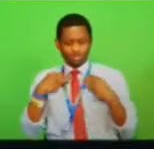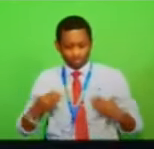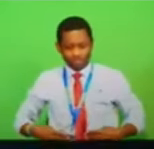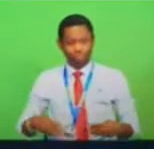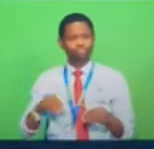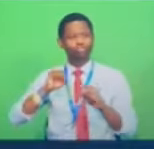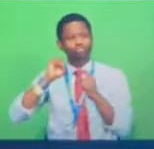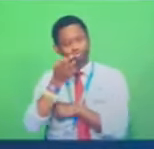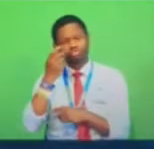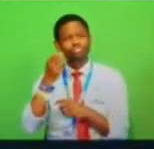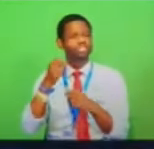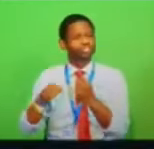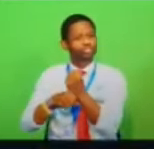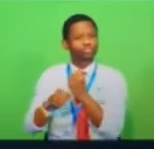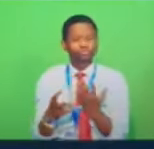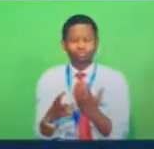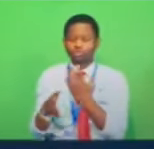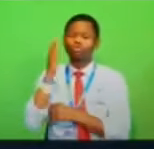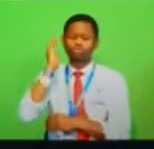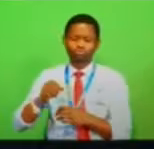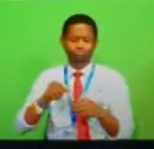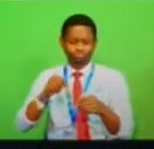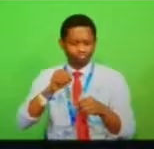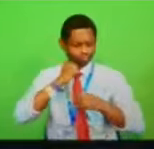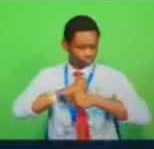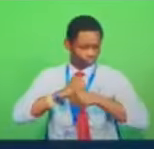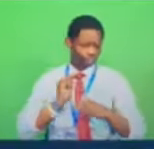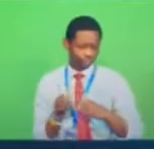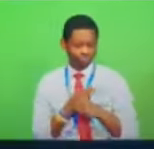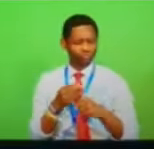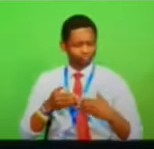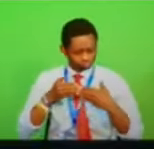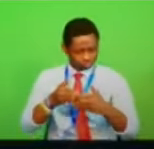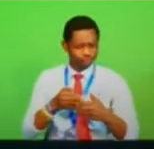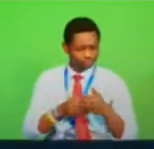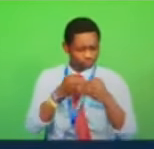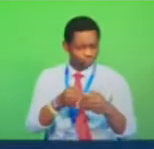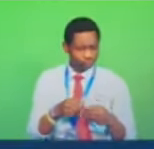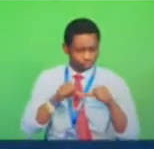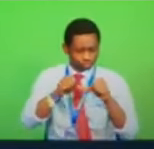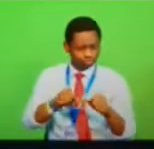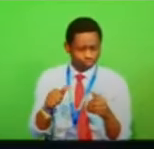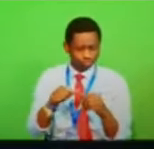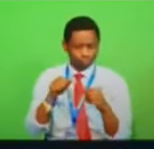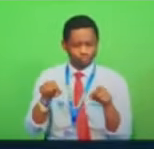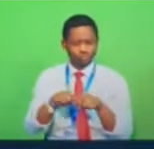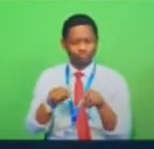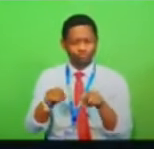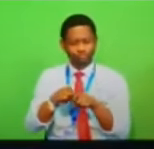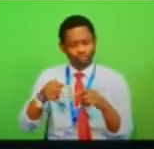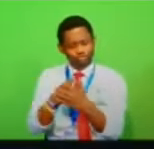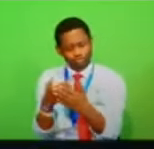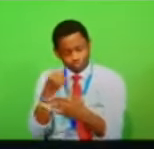us. So let us move on with all the new things and the new interventions that are coming